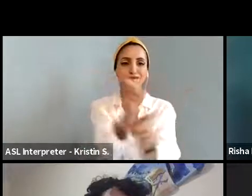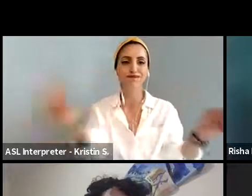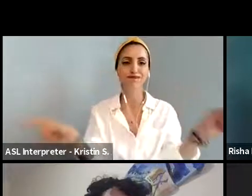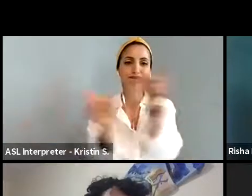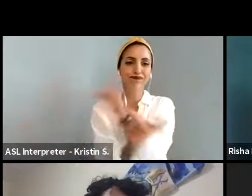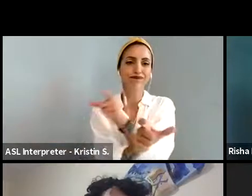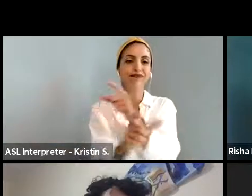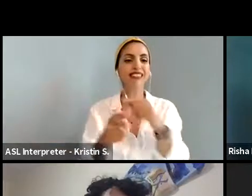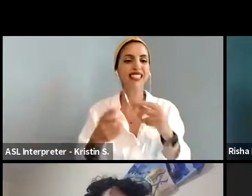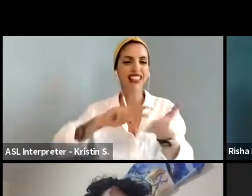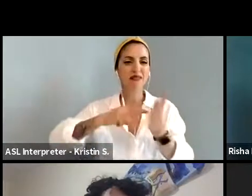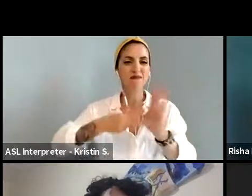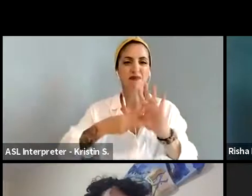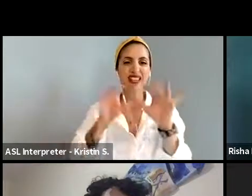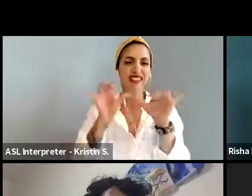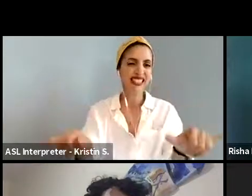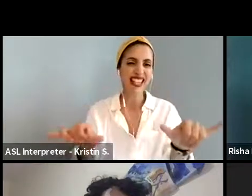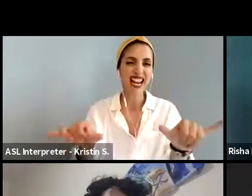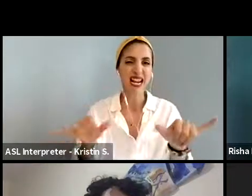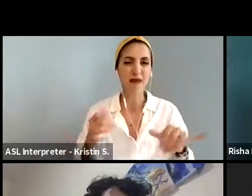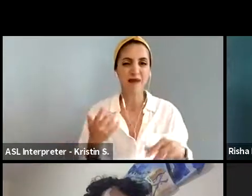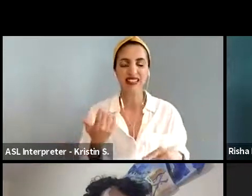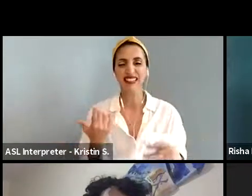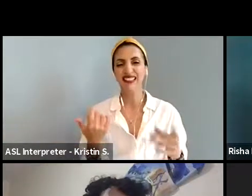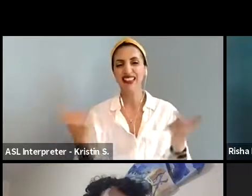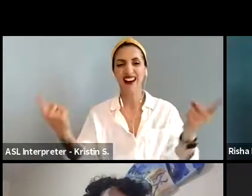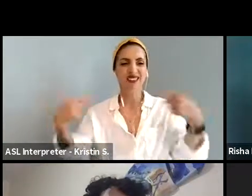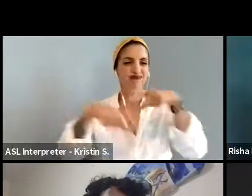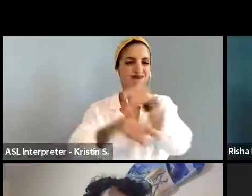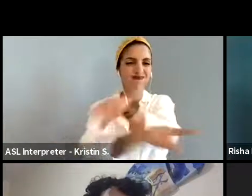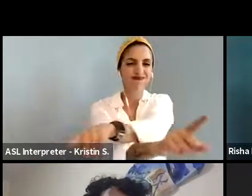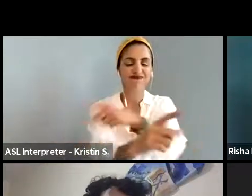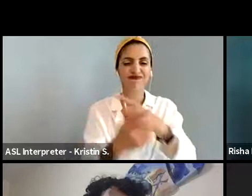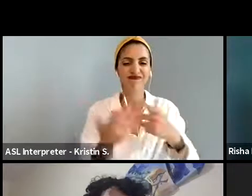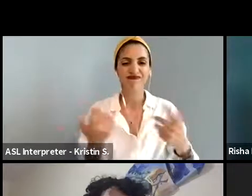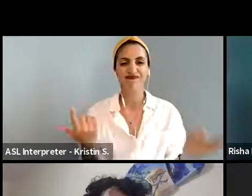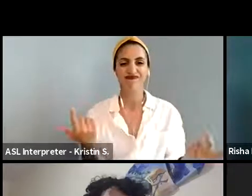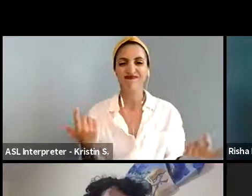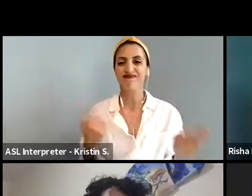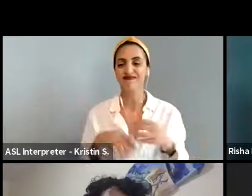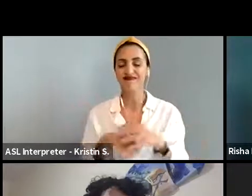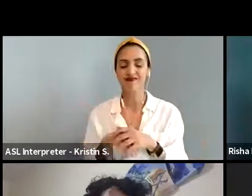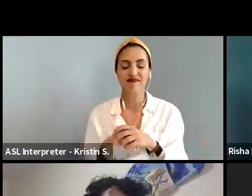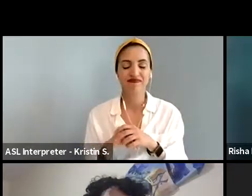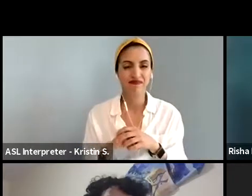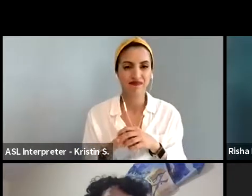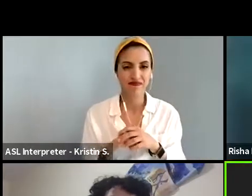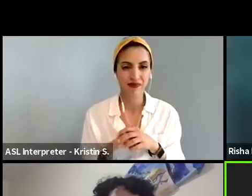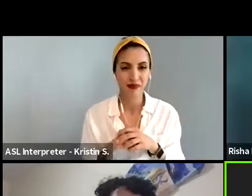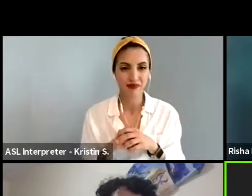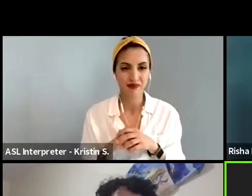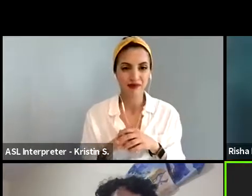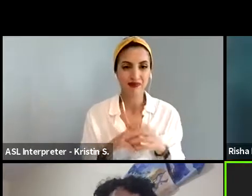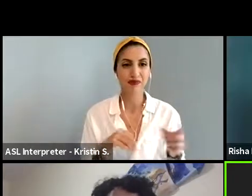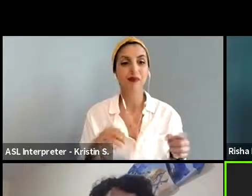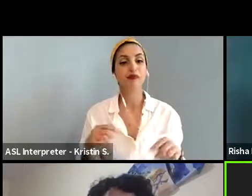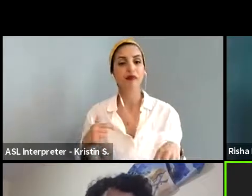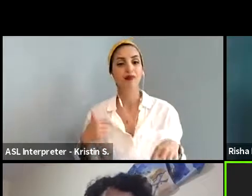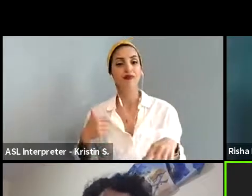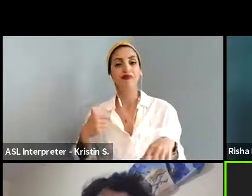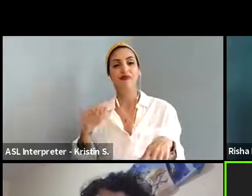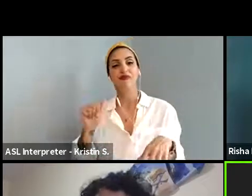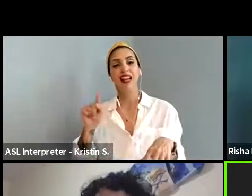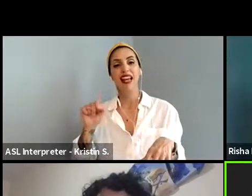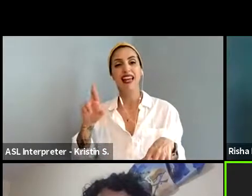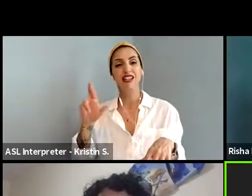same thing. They're kind of, or liminal or a crossover, you know, they're doubled up somehow. No, I agree. It needs to